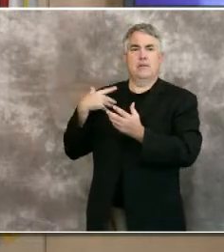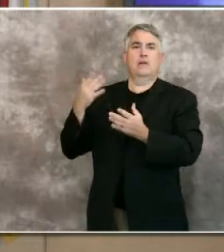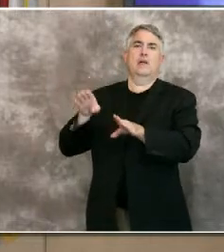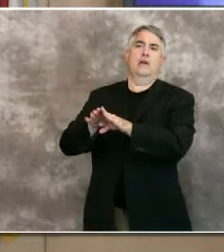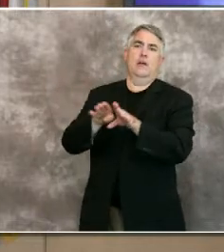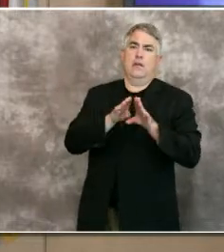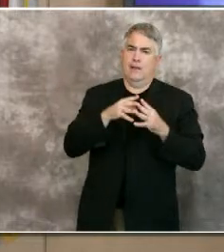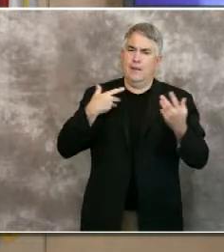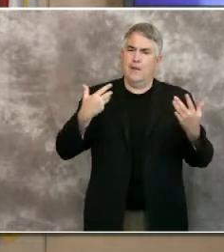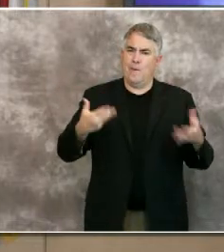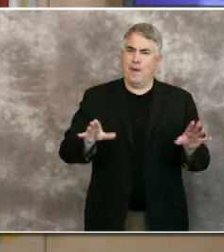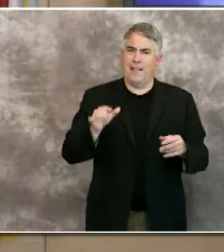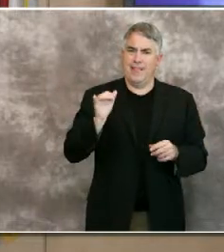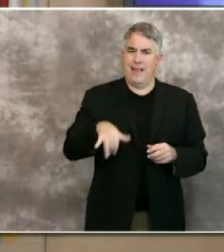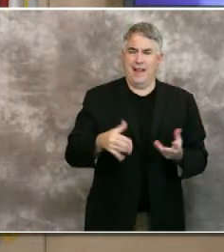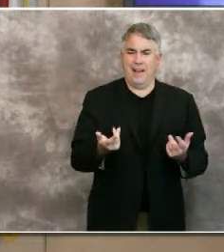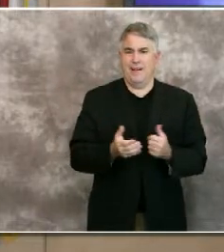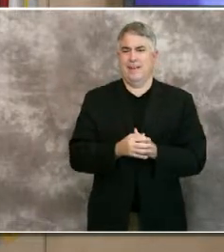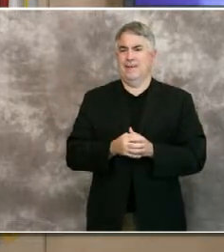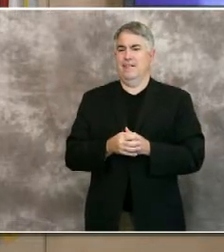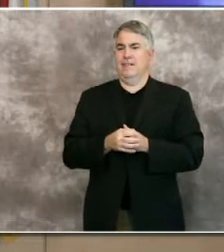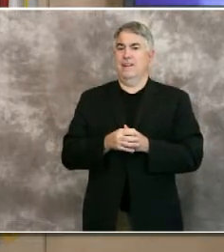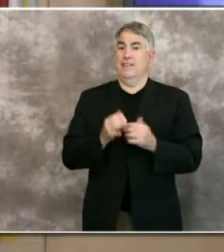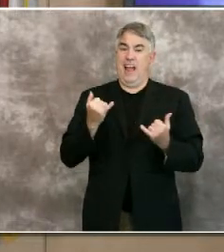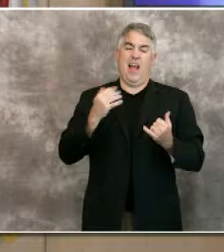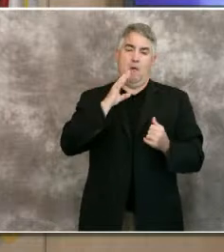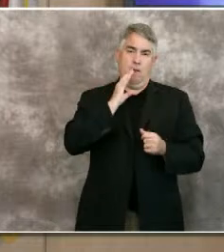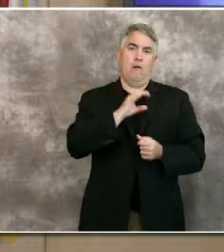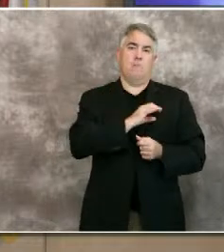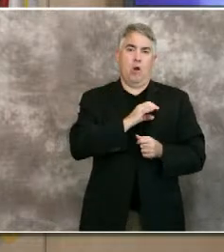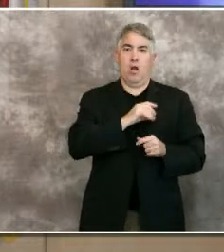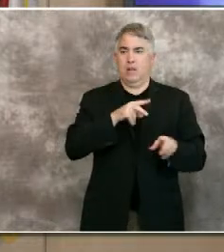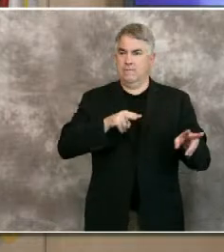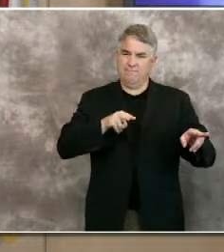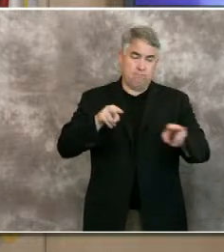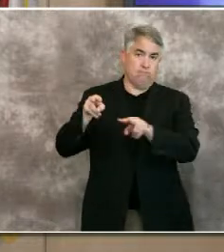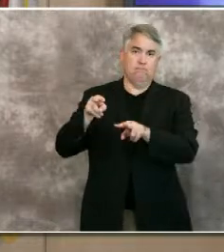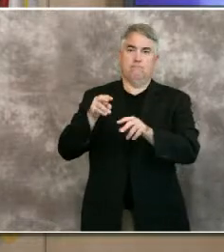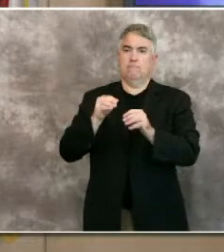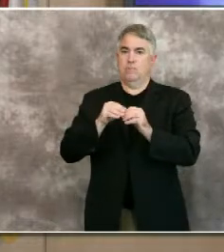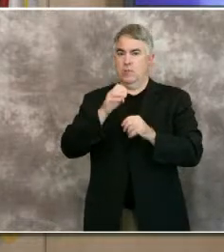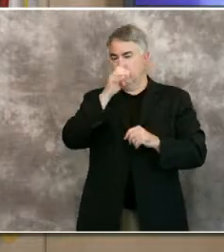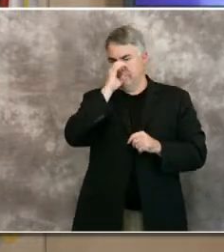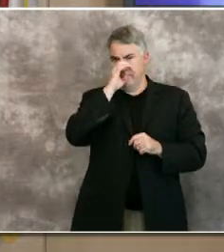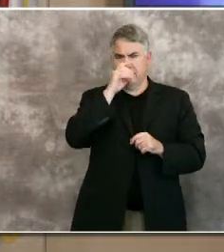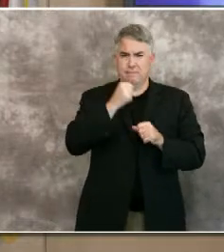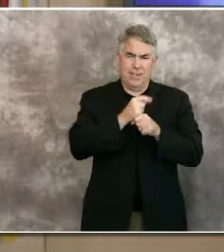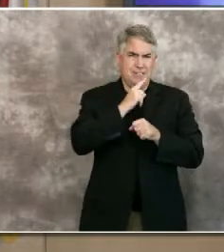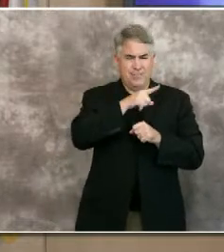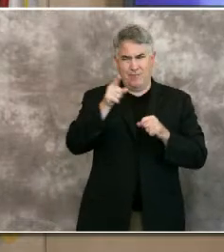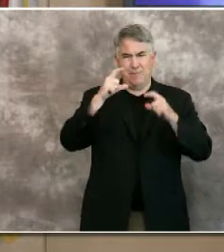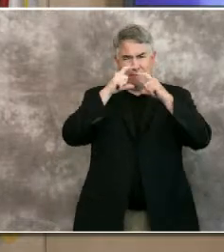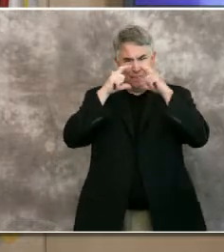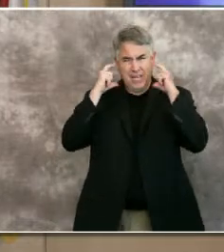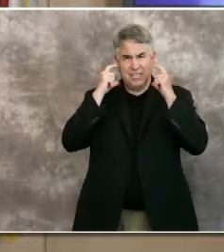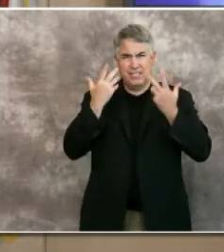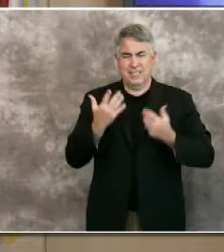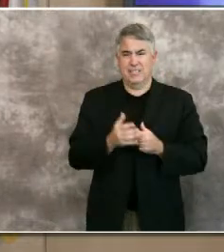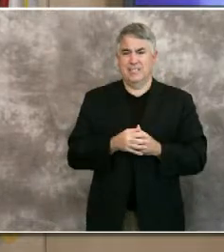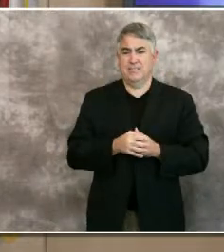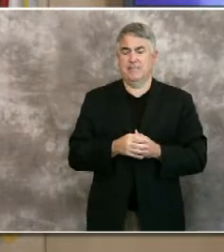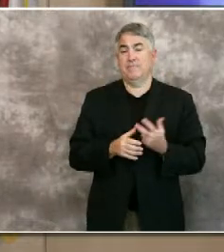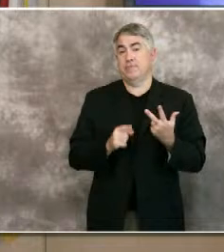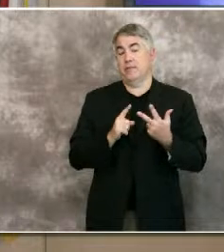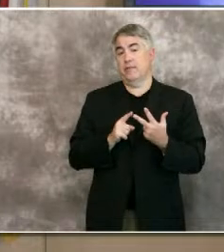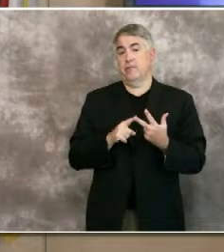our activities of possible enforcement activities in a very targeted way. And then third is not a new action, but we want to take this